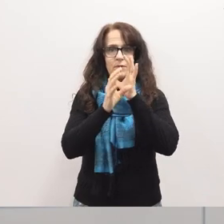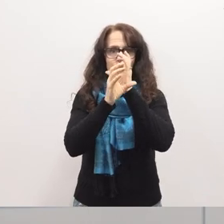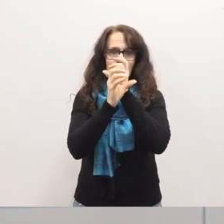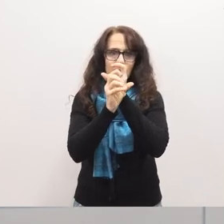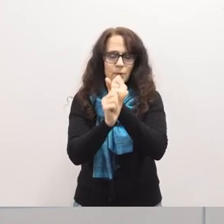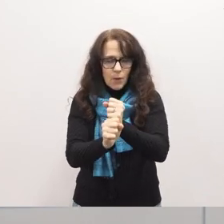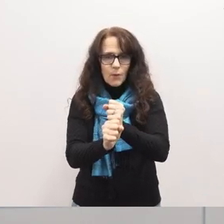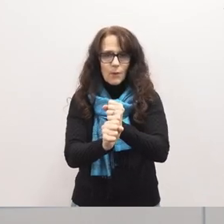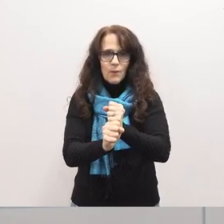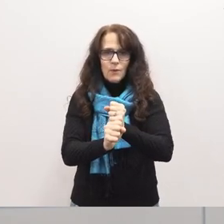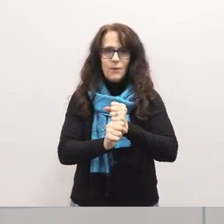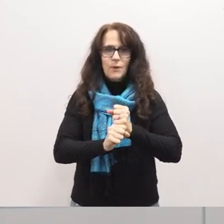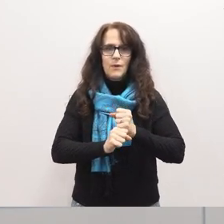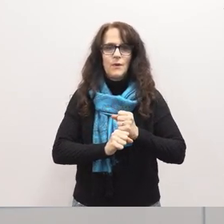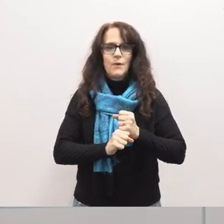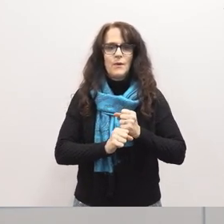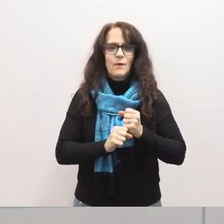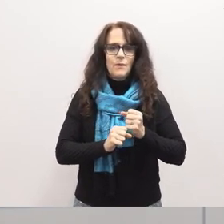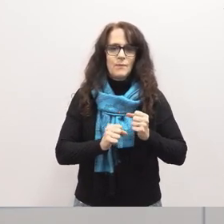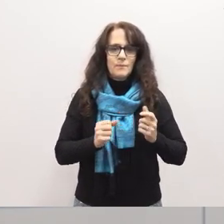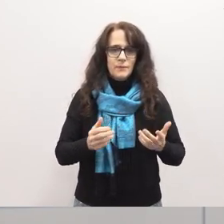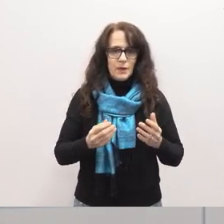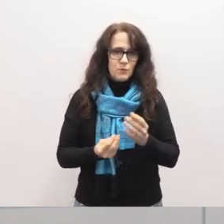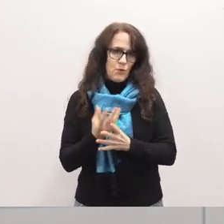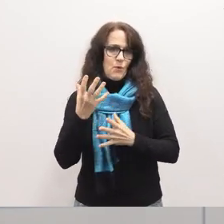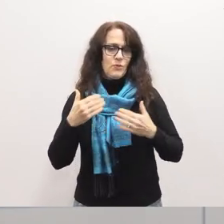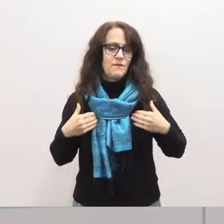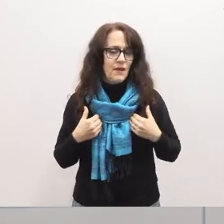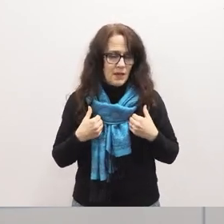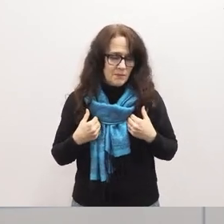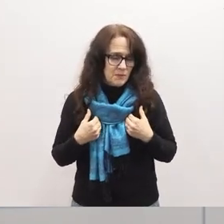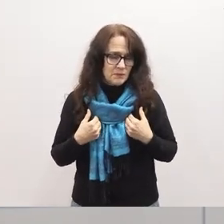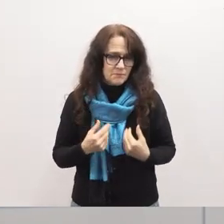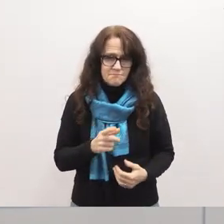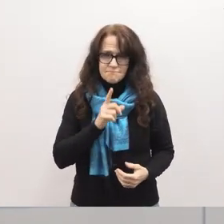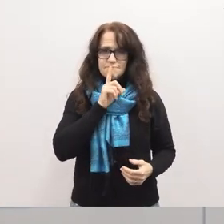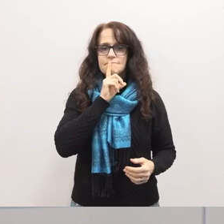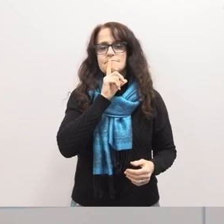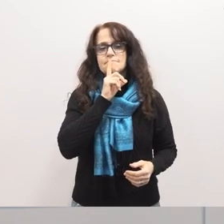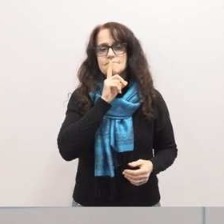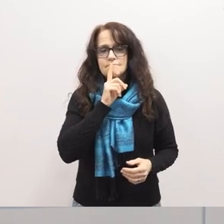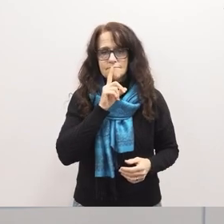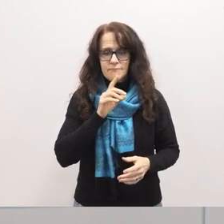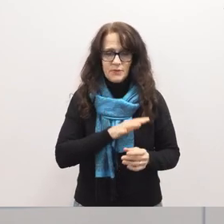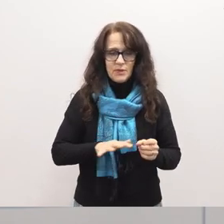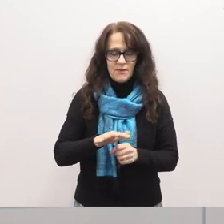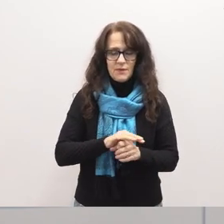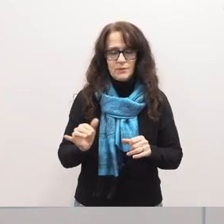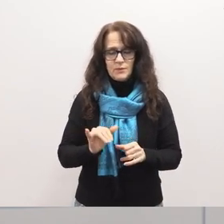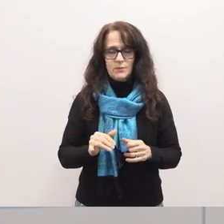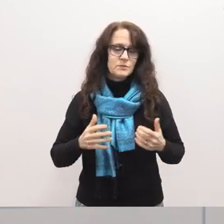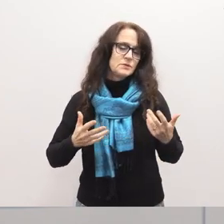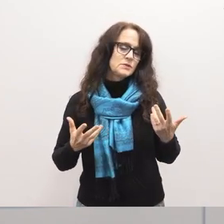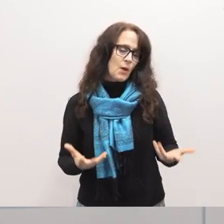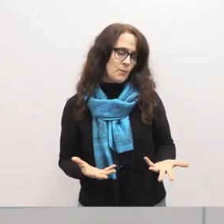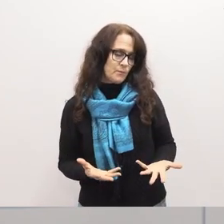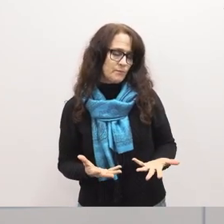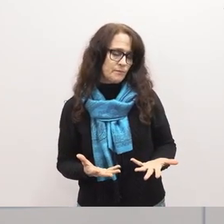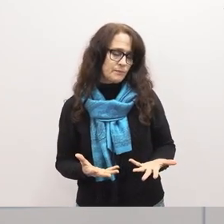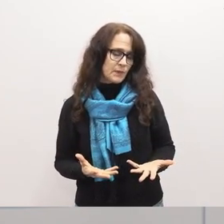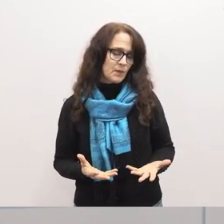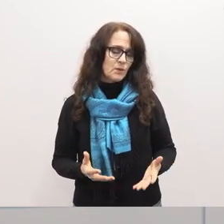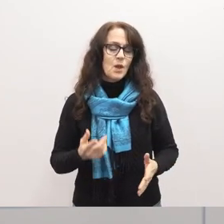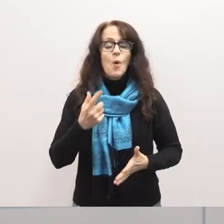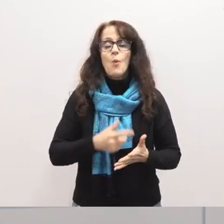interested in the growth of animals and whatnot that they went into that field as well. So what I'm